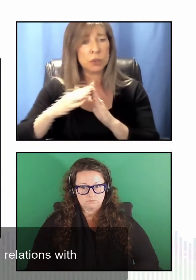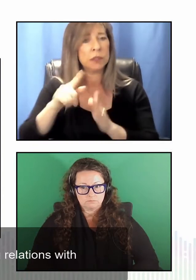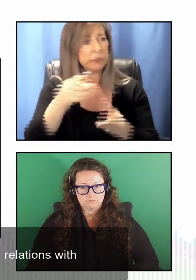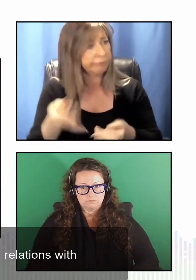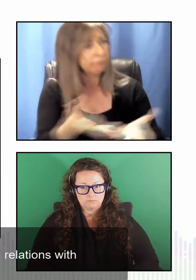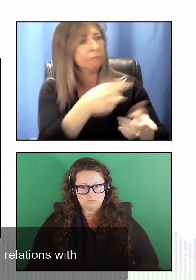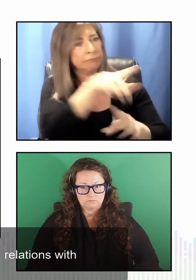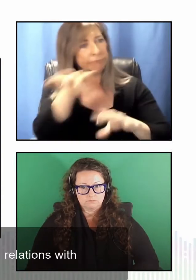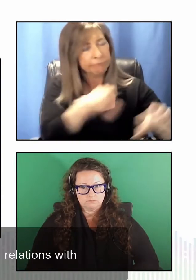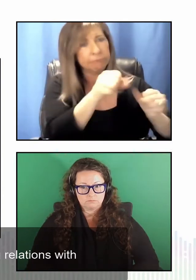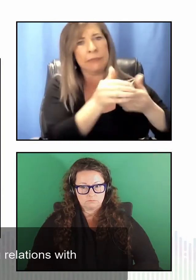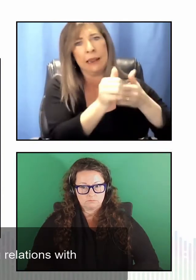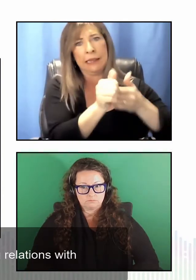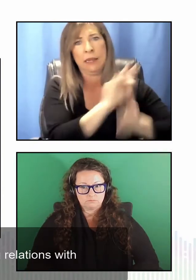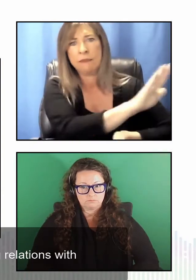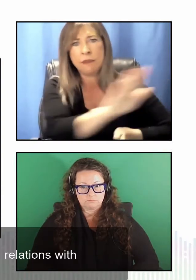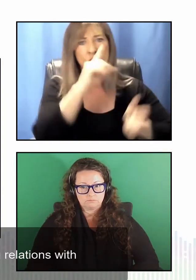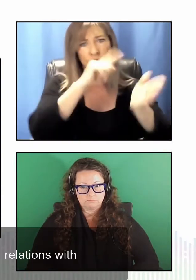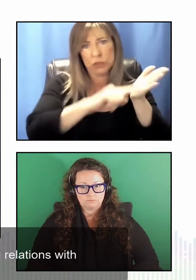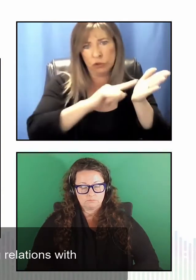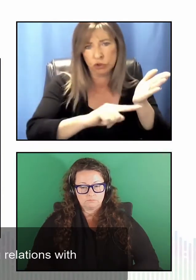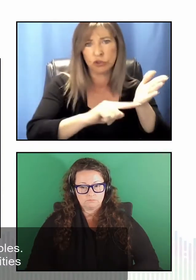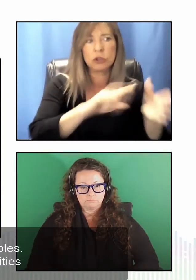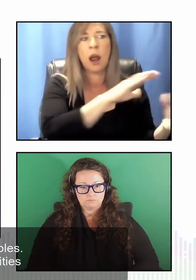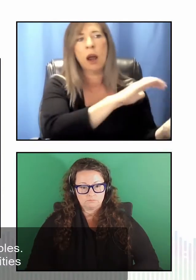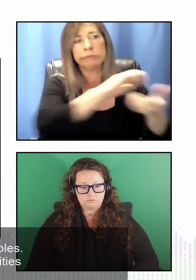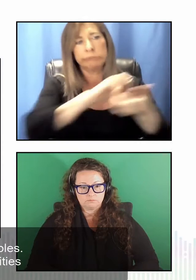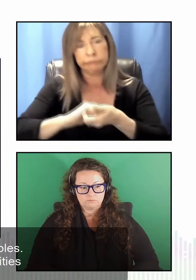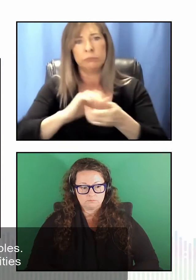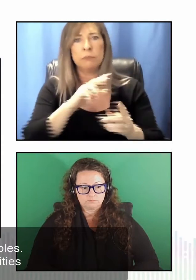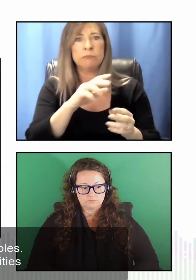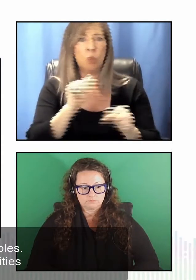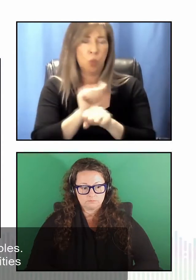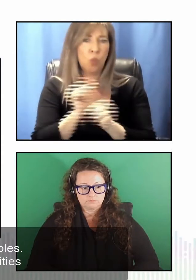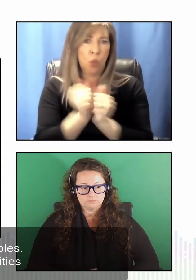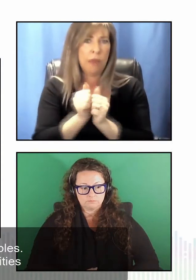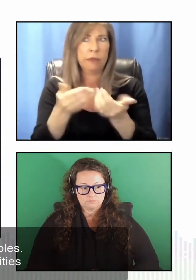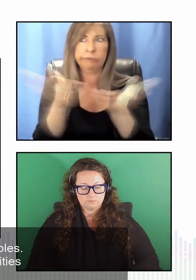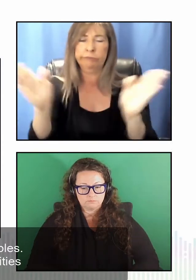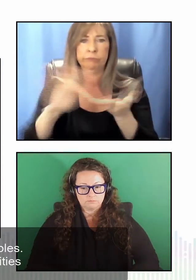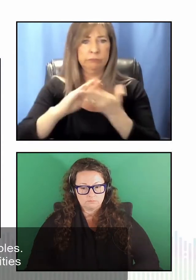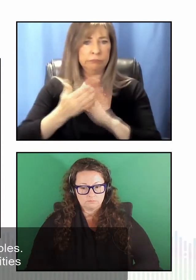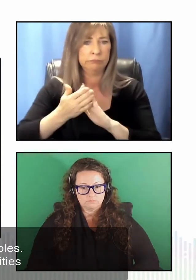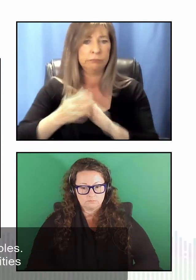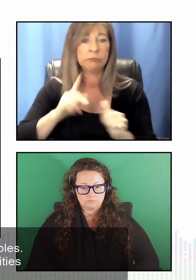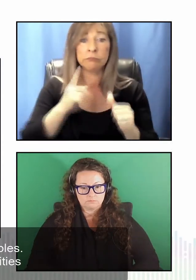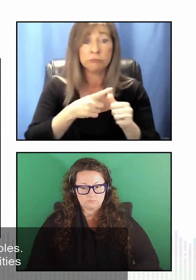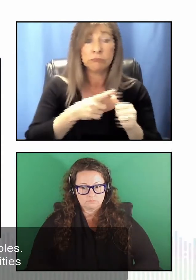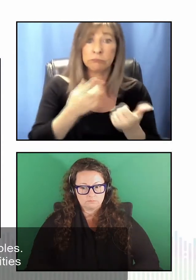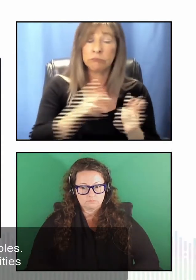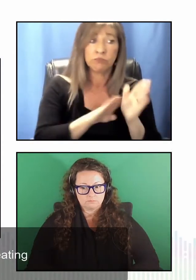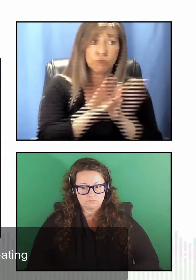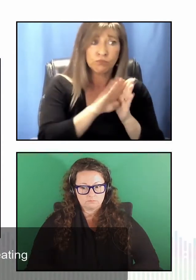broader research community. First, building relations with First Nations, Inuit, and Métis peoples. Second, supporting